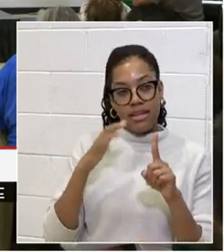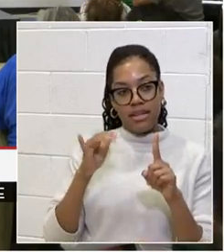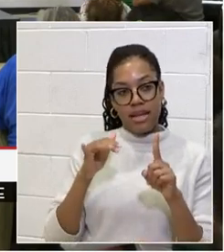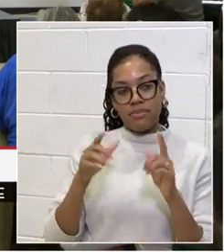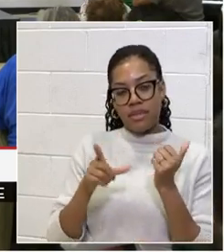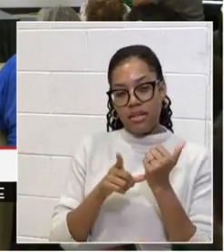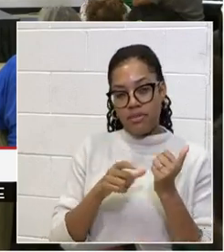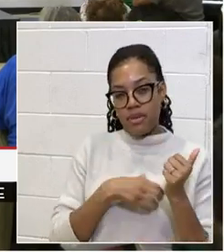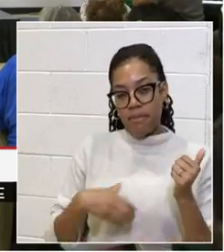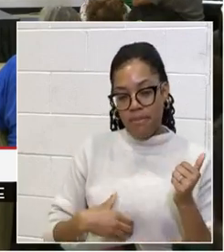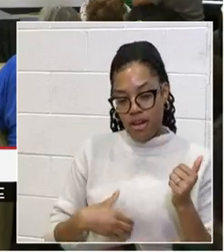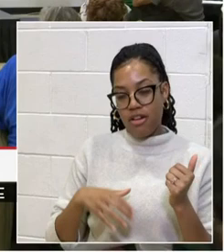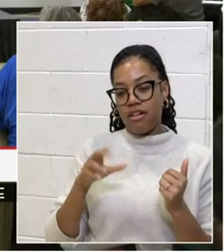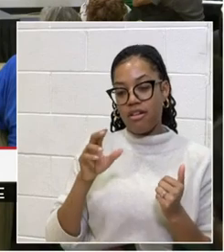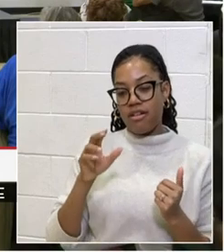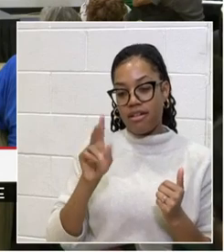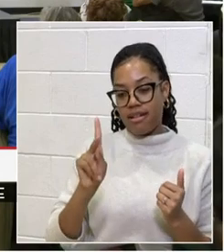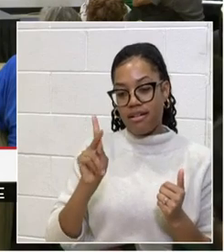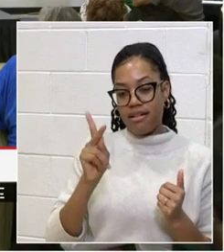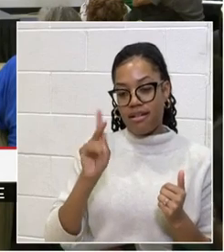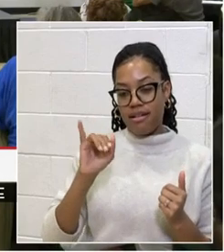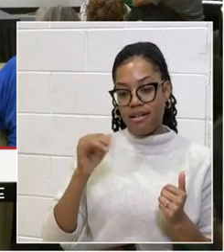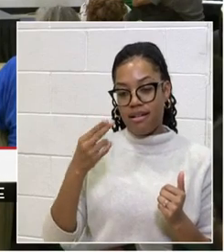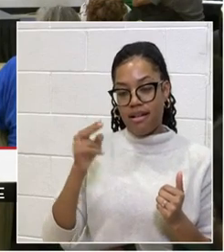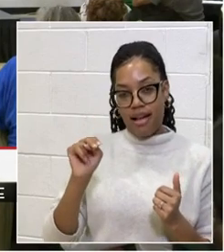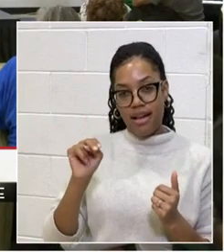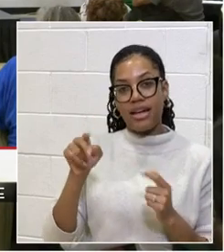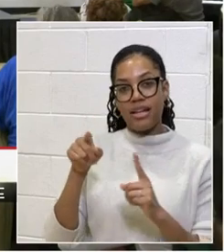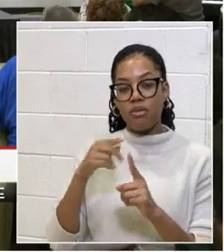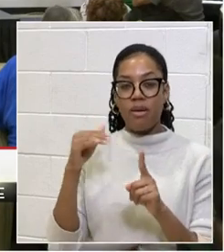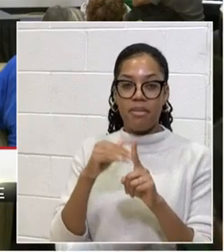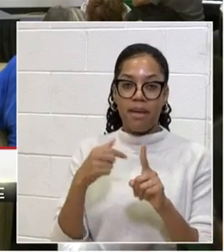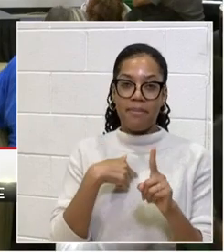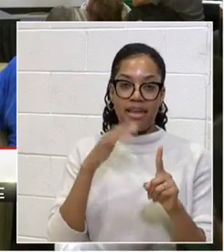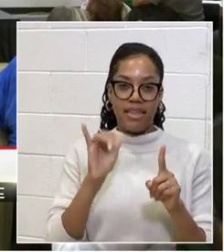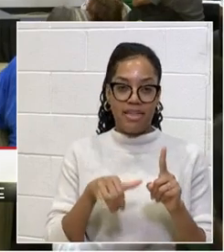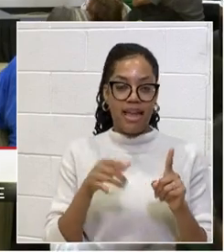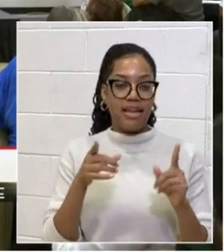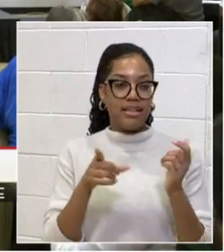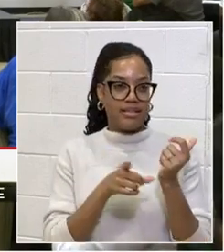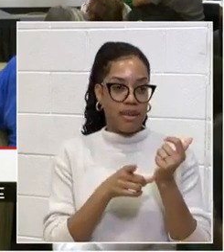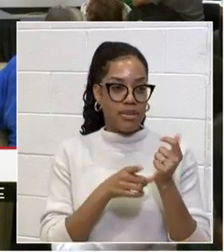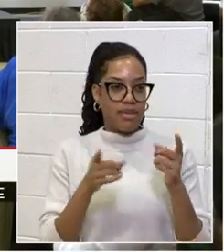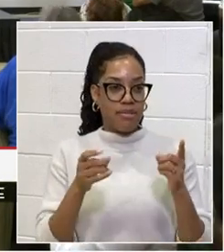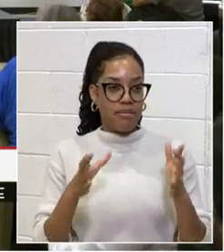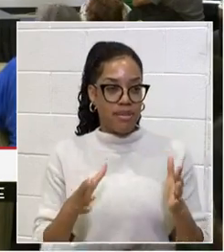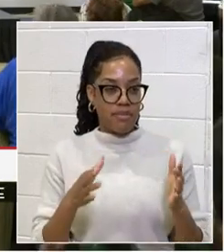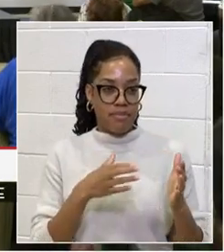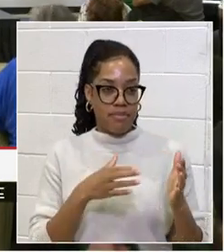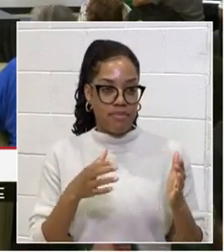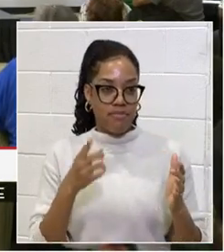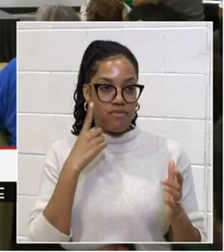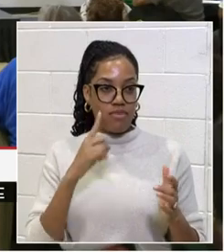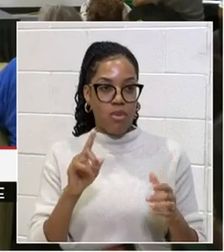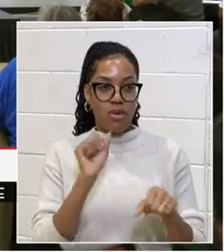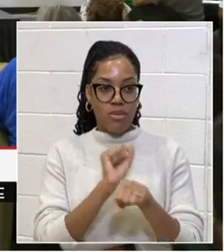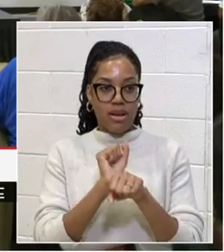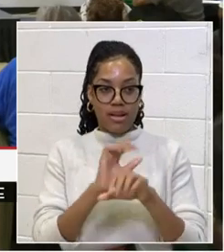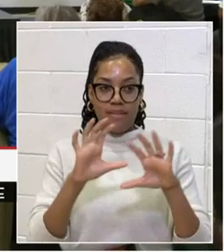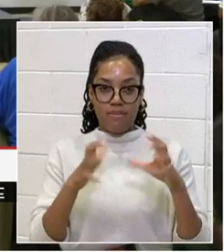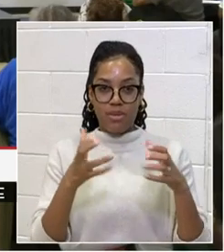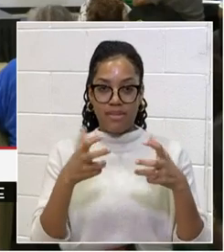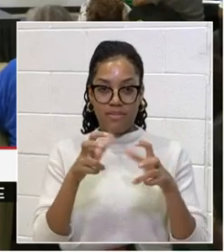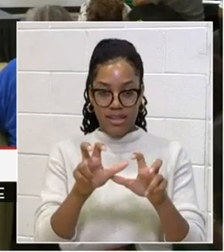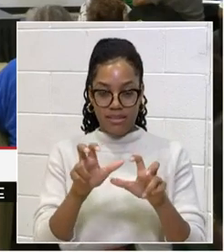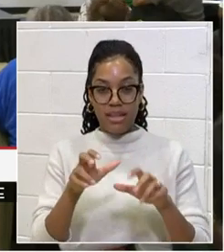Drew Hubbard, the Executive Director of the Workforce Investment Council, is also here, as is the Director of the best park